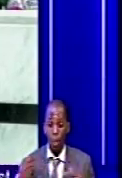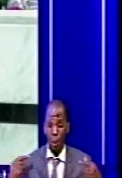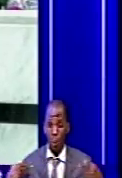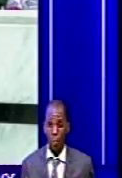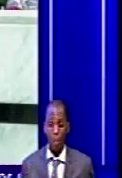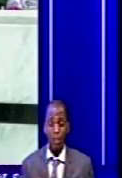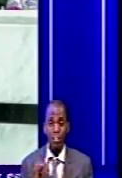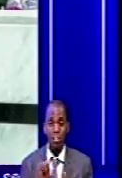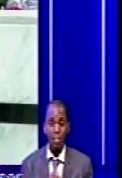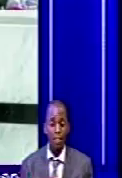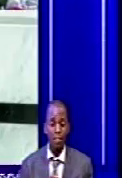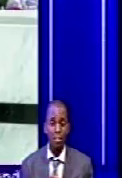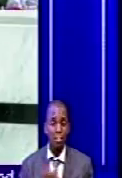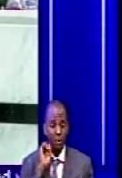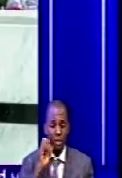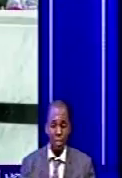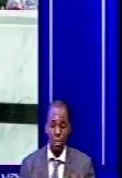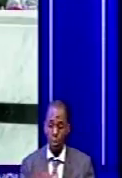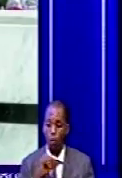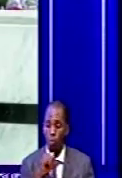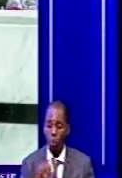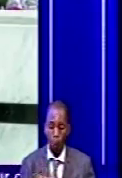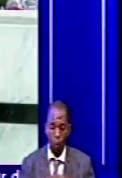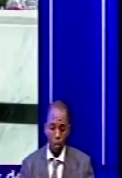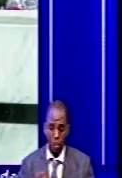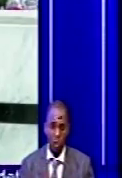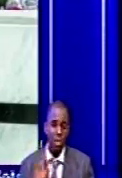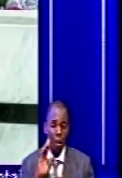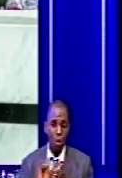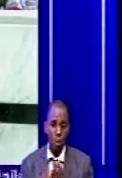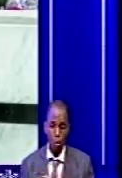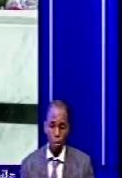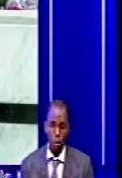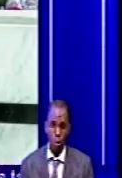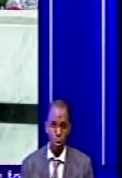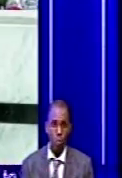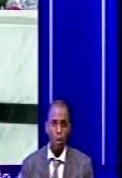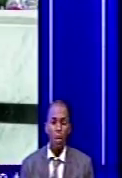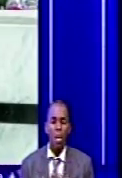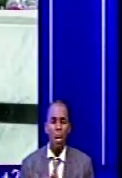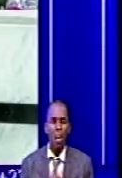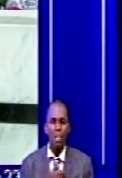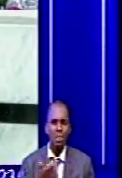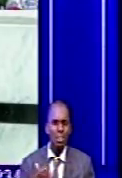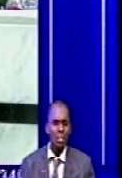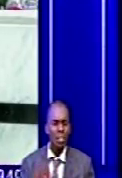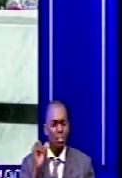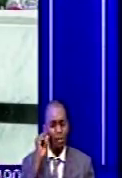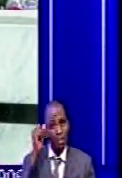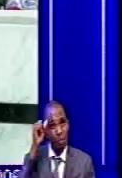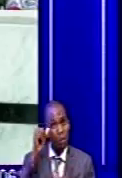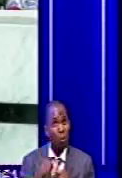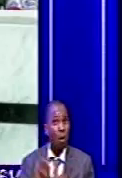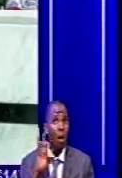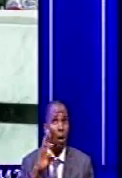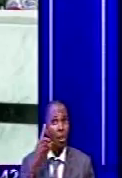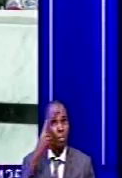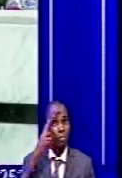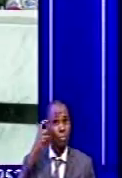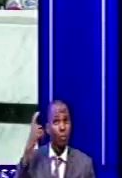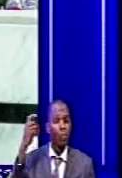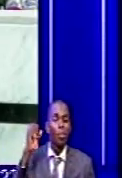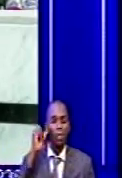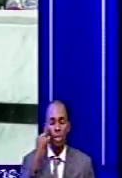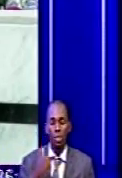wonders, I told God I must receive my healing. And the Lord saw me through during the signs and wonders crusade. That when I